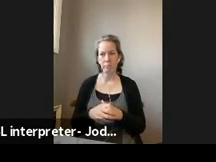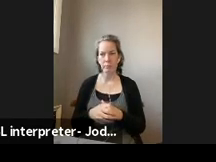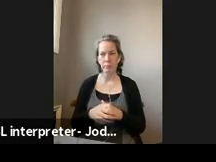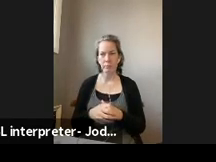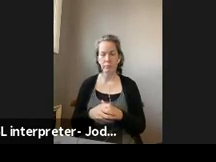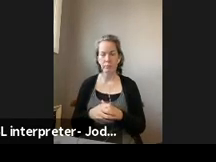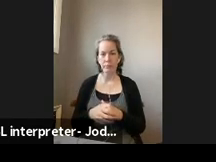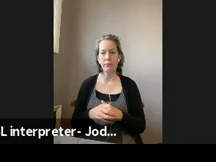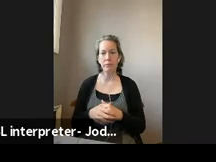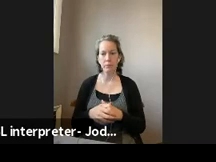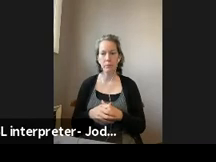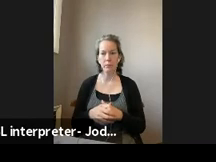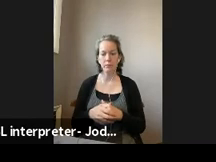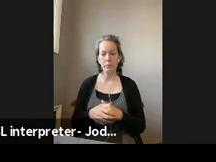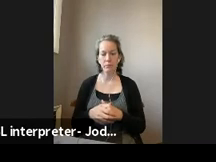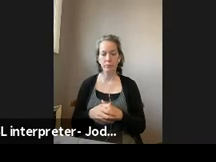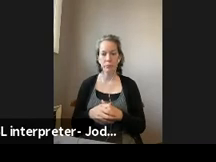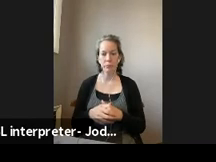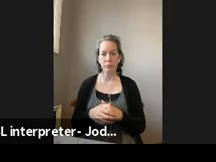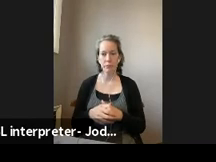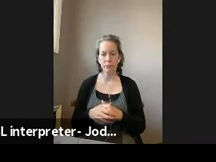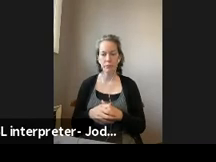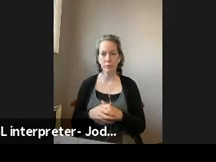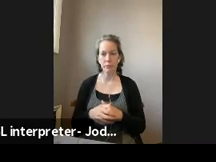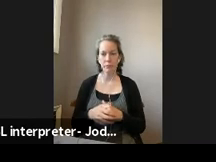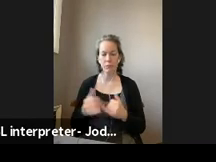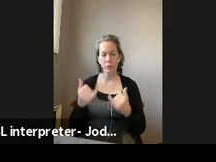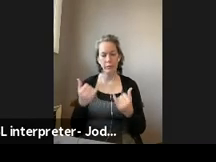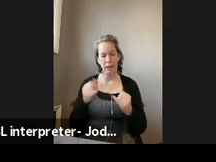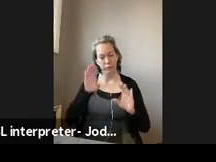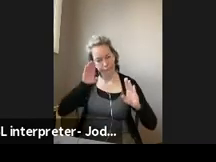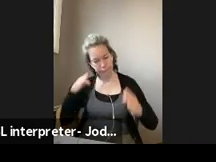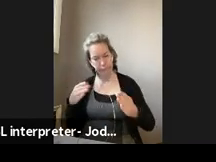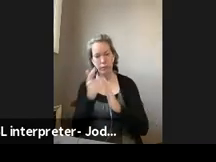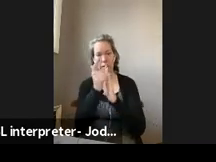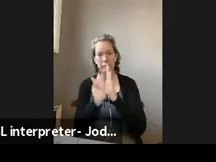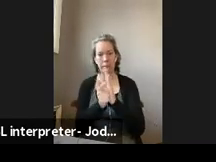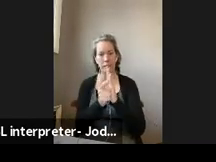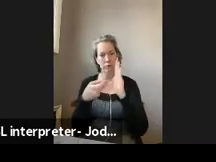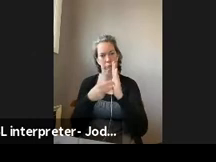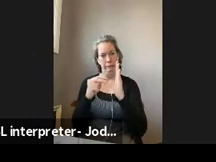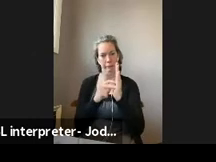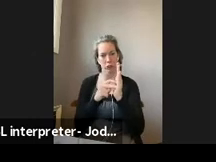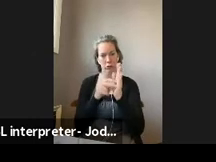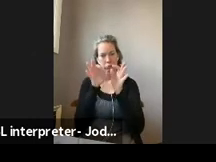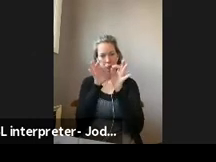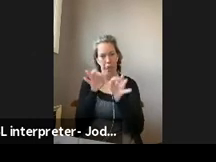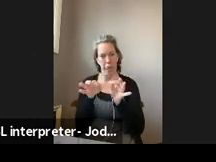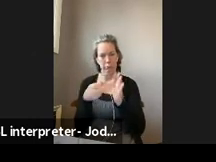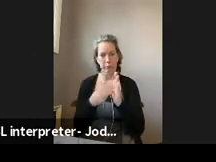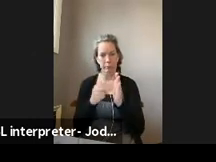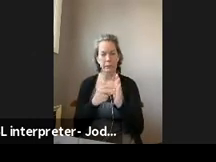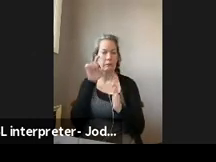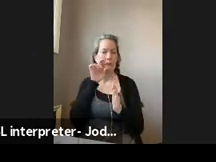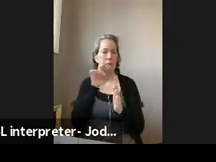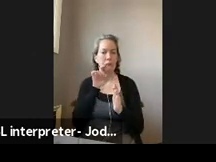So from there, we just kind of wanted to zoom into the legal definition of sexual harassment that we use in any kind of